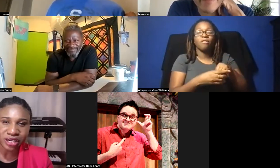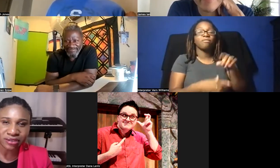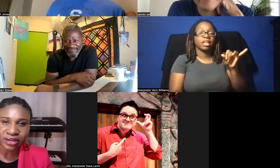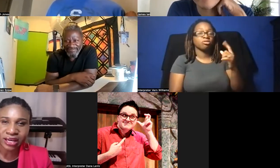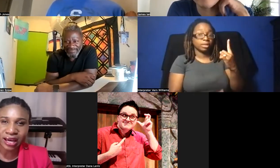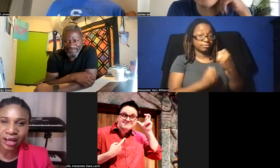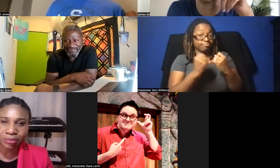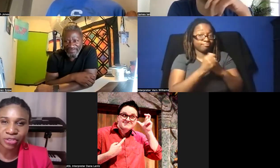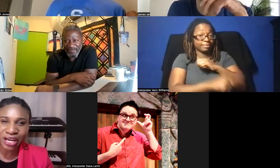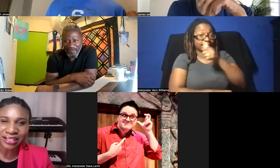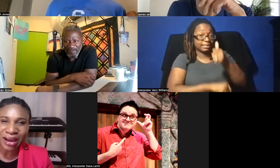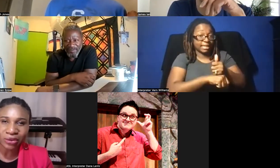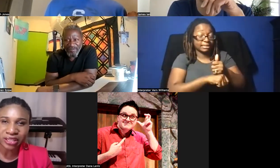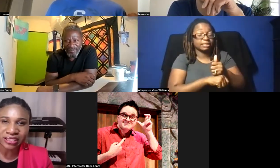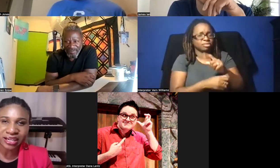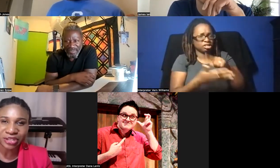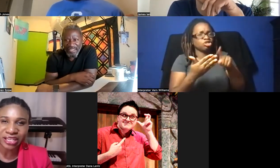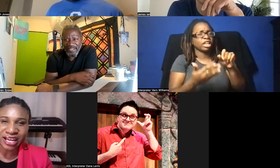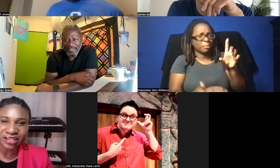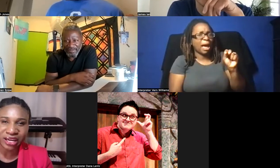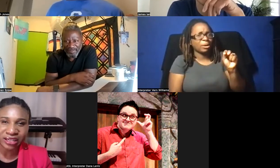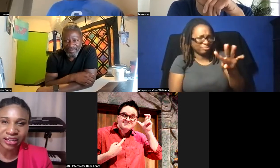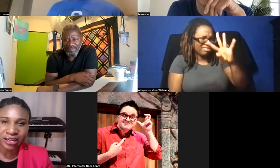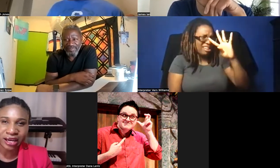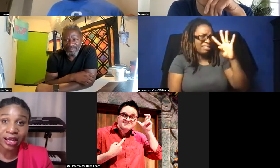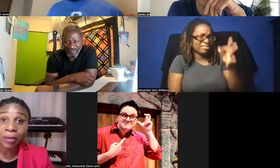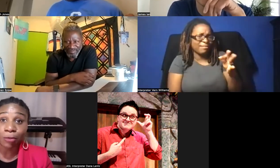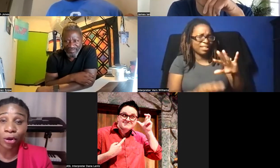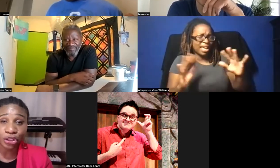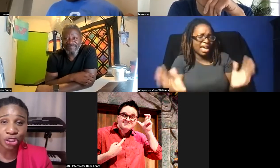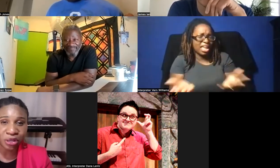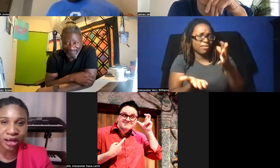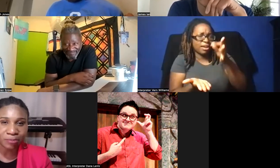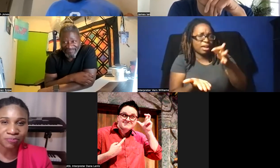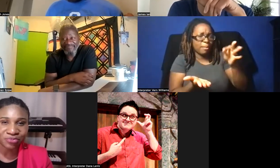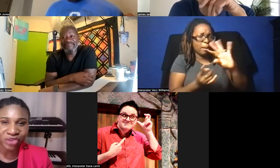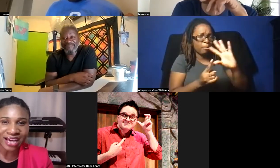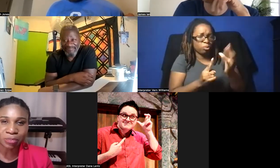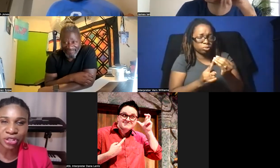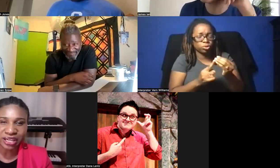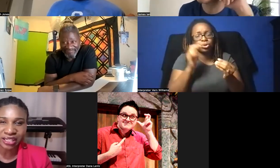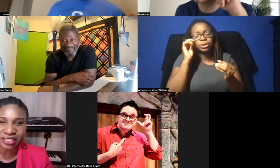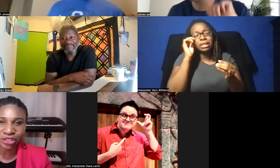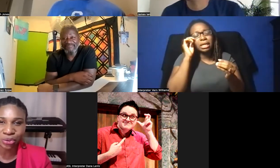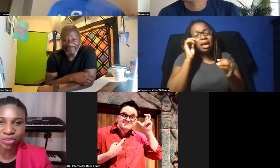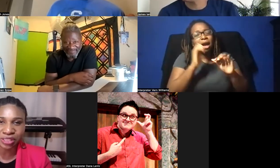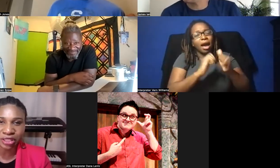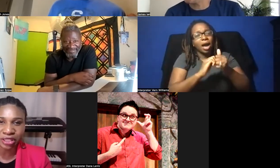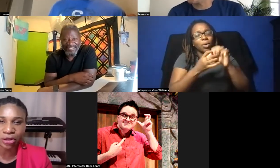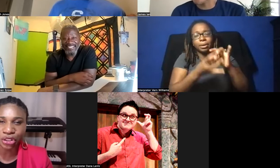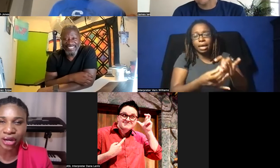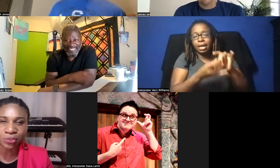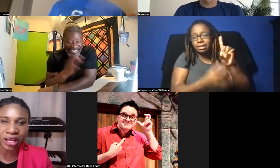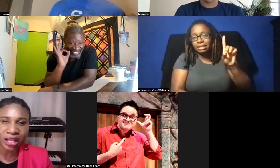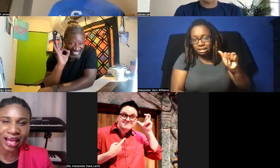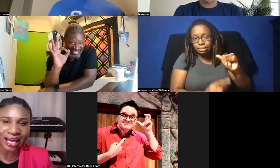founders of. Check them out. They definitely elevate hip hop culture as it pertains to disability